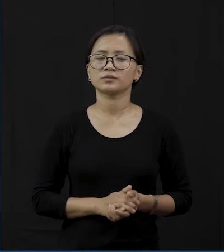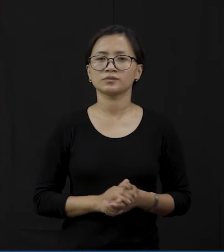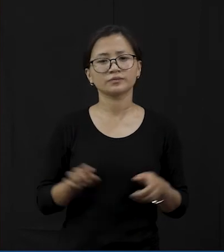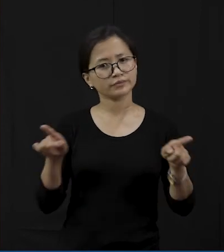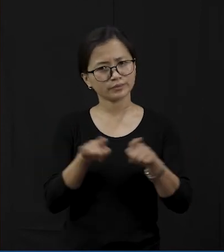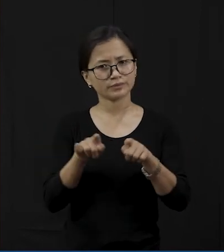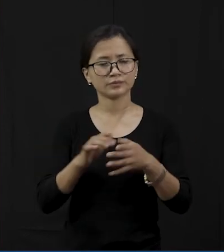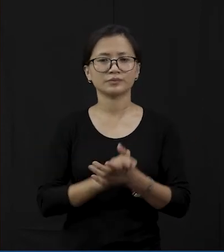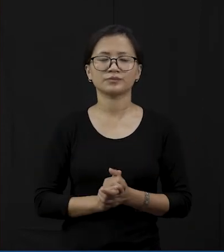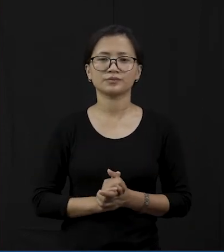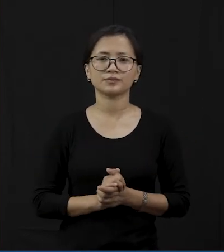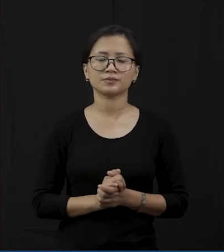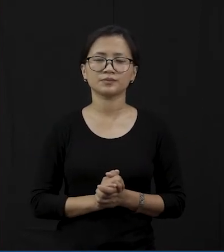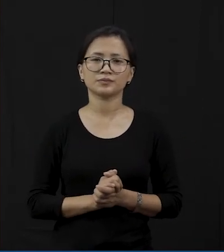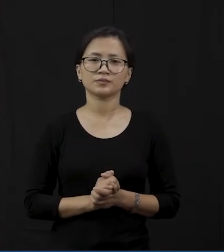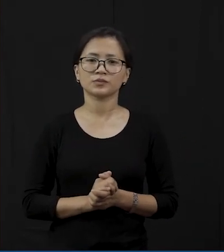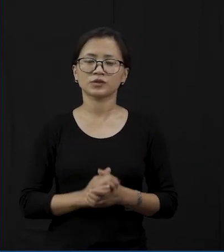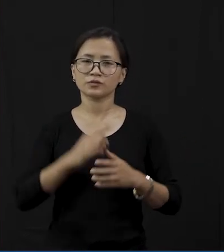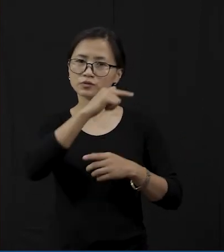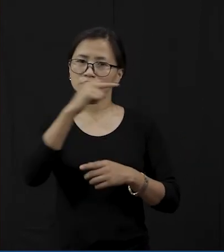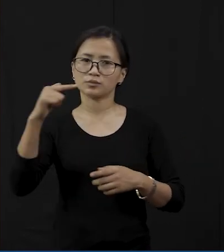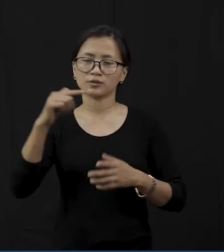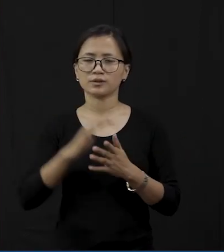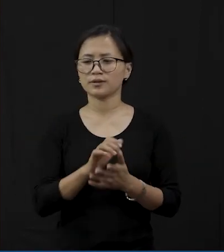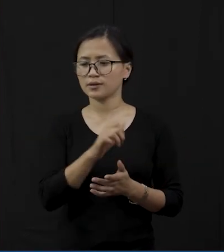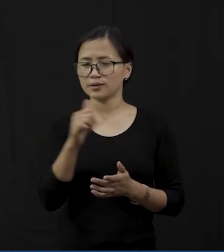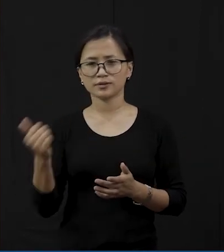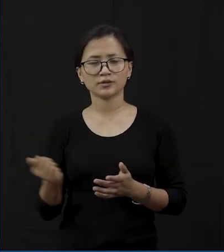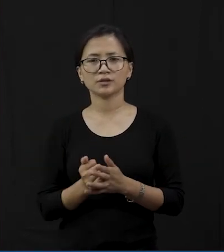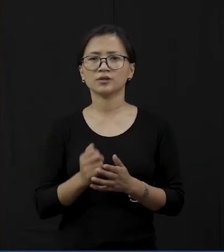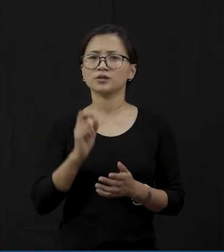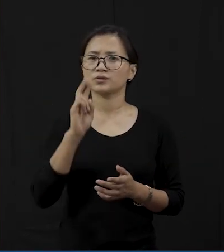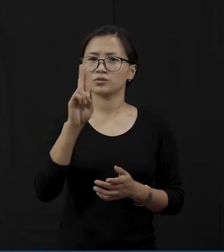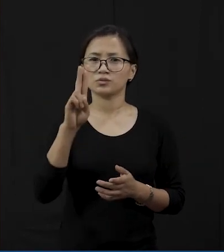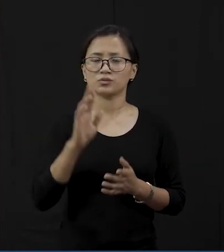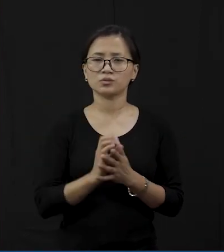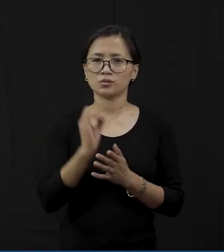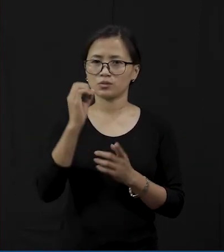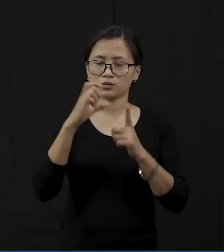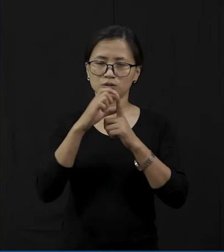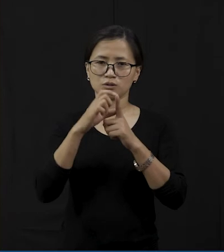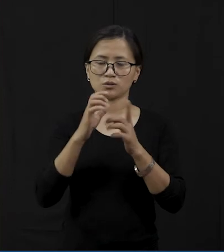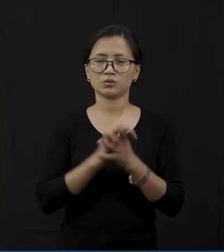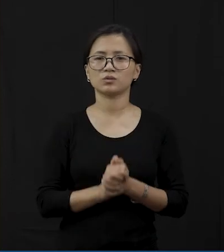Likewise, if you subtract any two odd numbers,